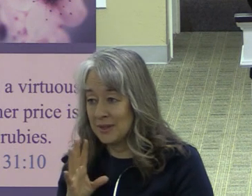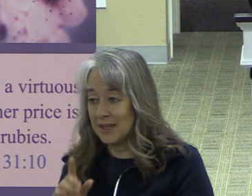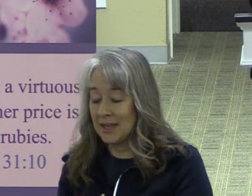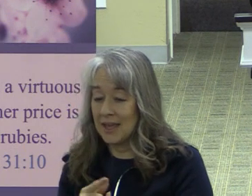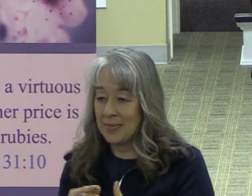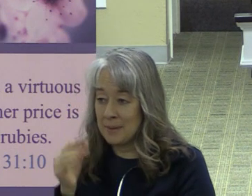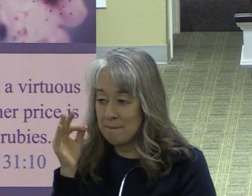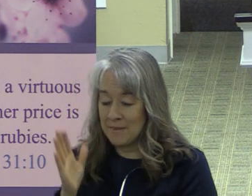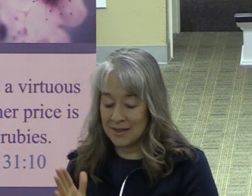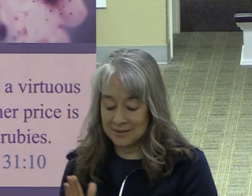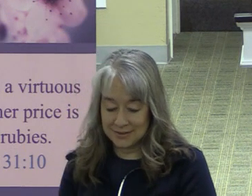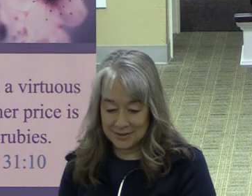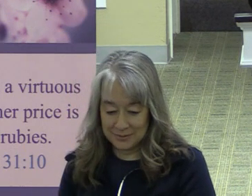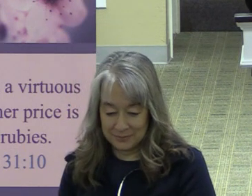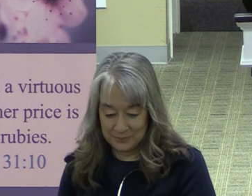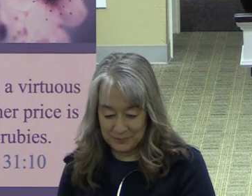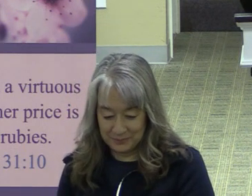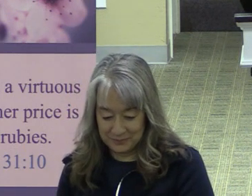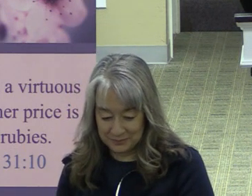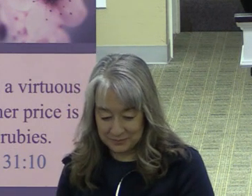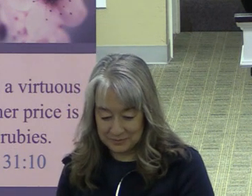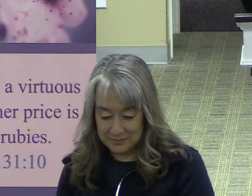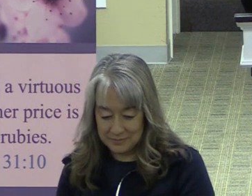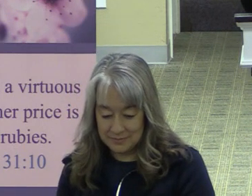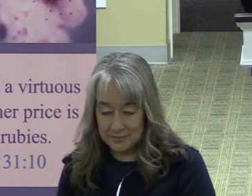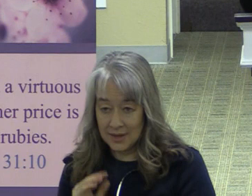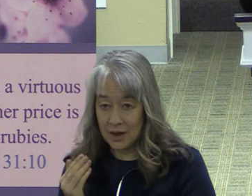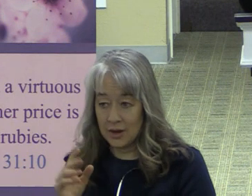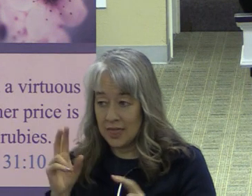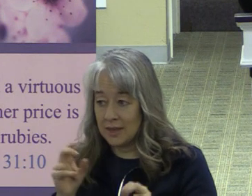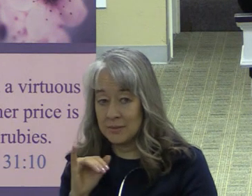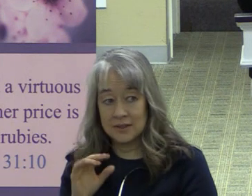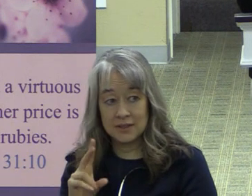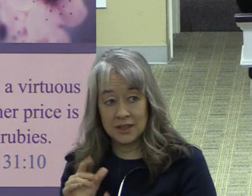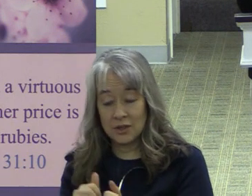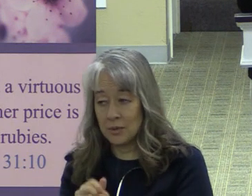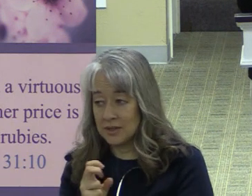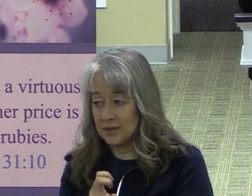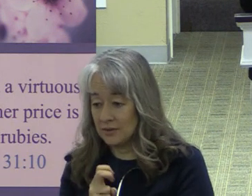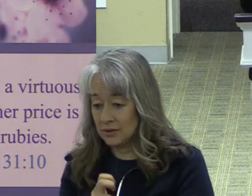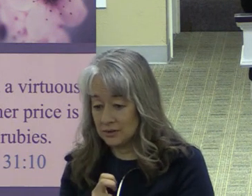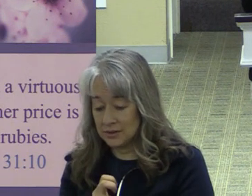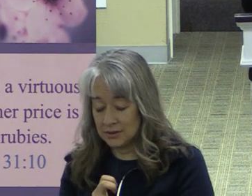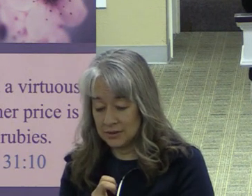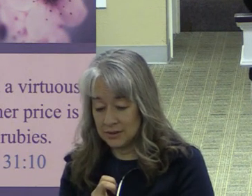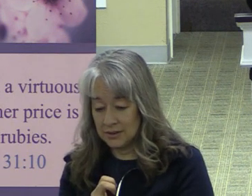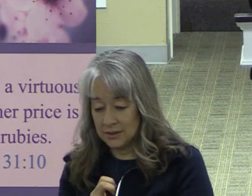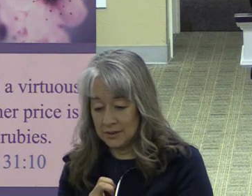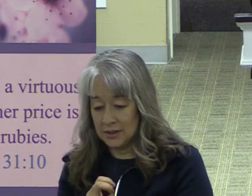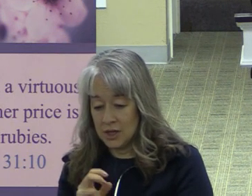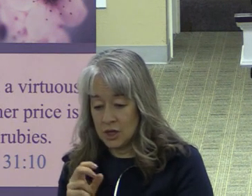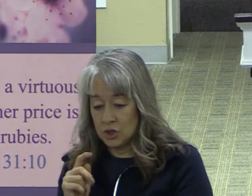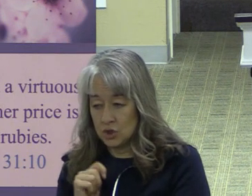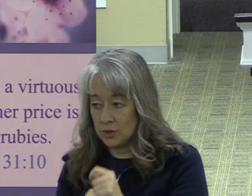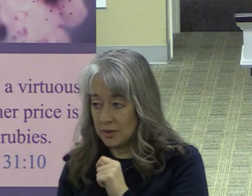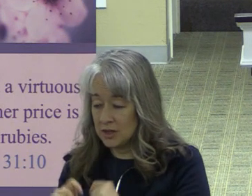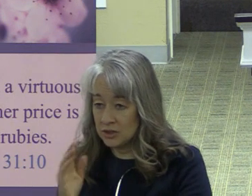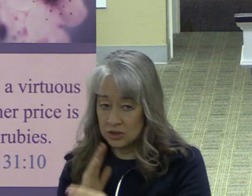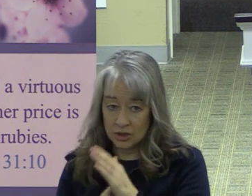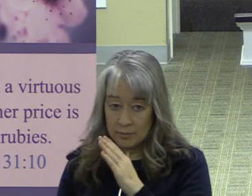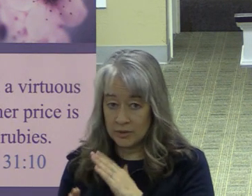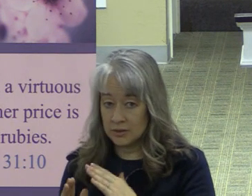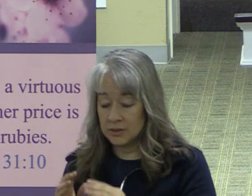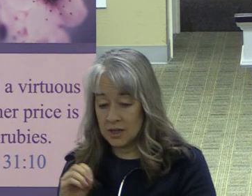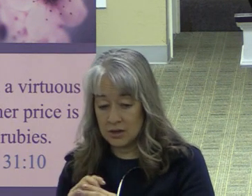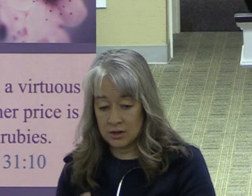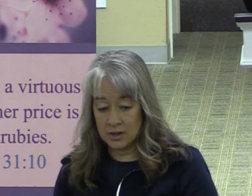and then Pastor. And our theme is dealing with difficulties, tribulations, troubles